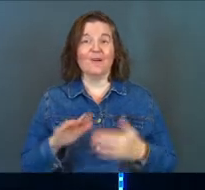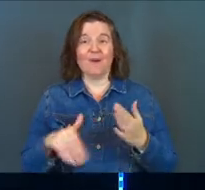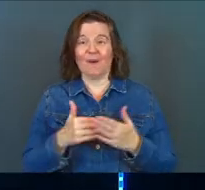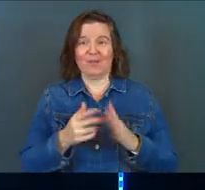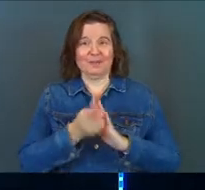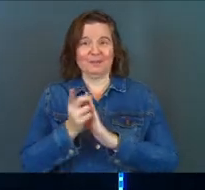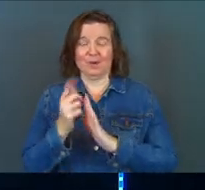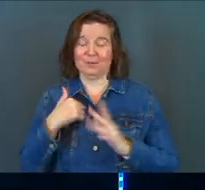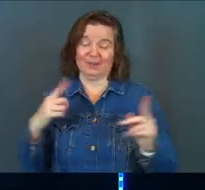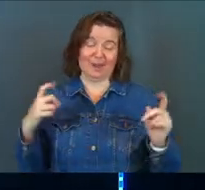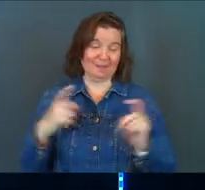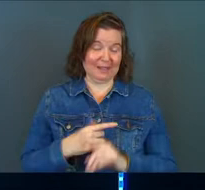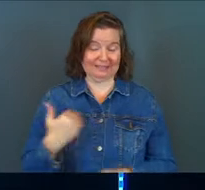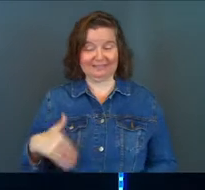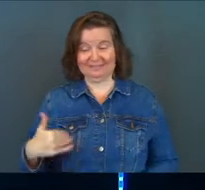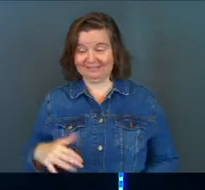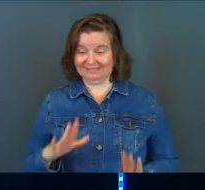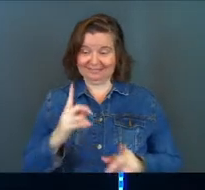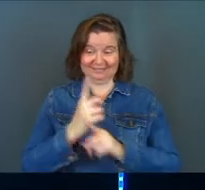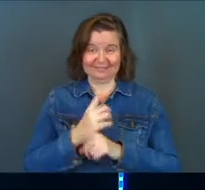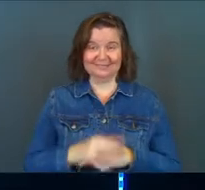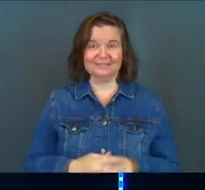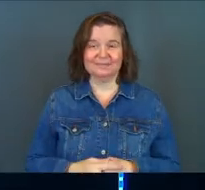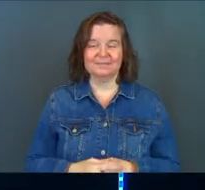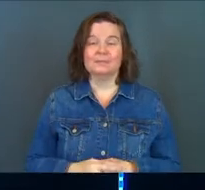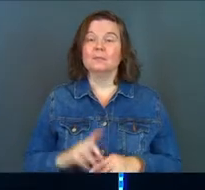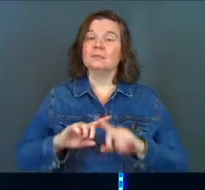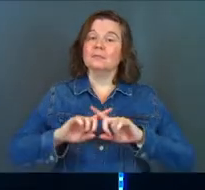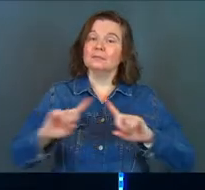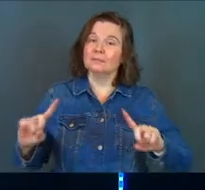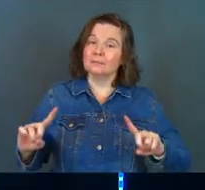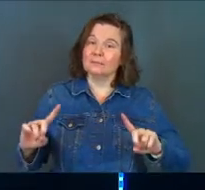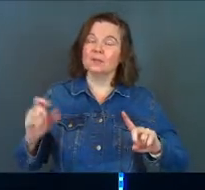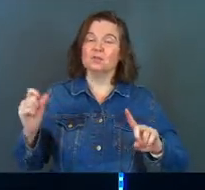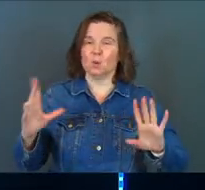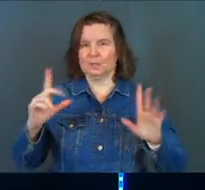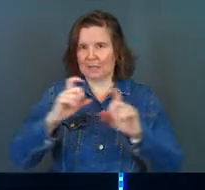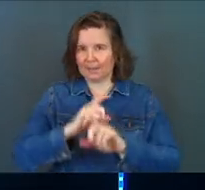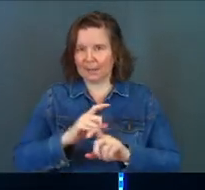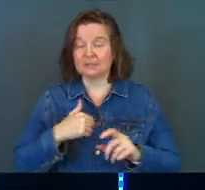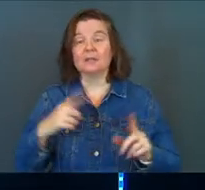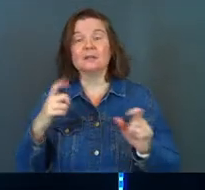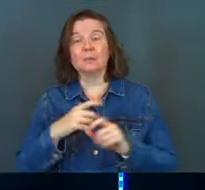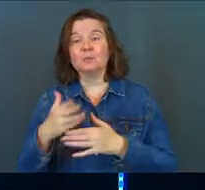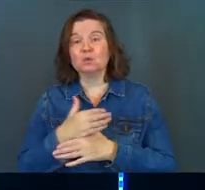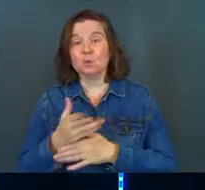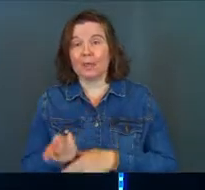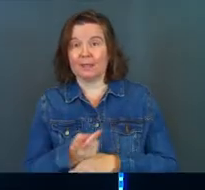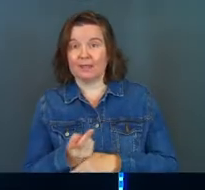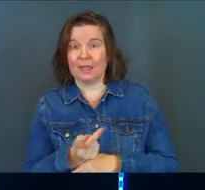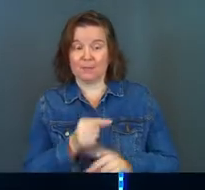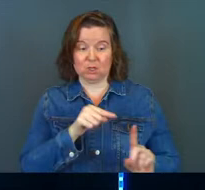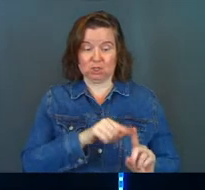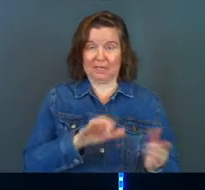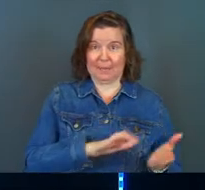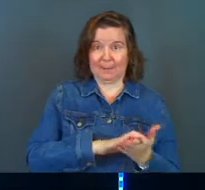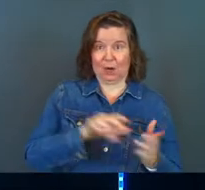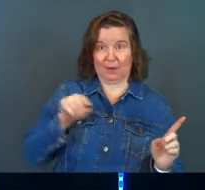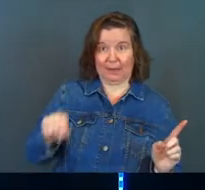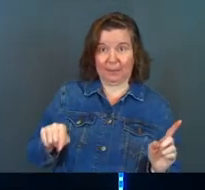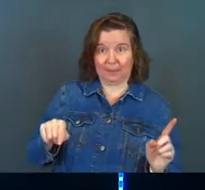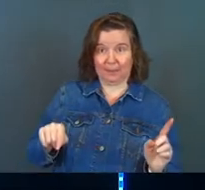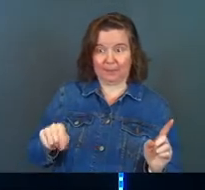all these moments are complex, aren't they? But so it's complex, and it's complex between them. She married